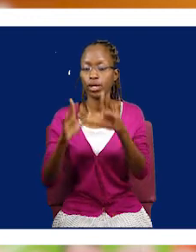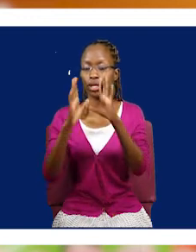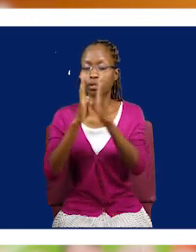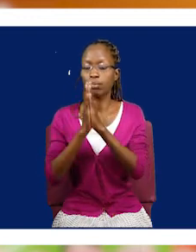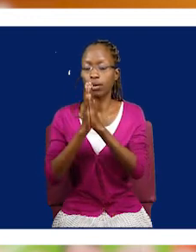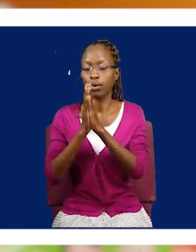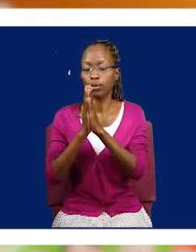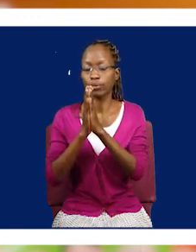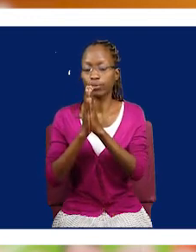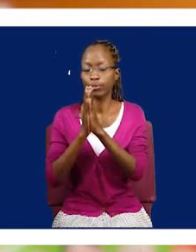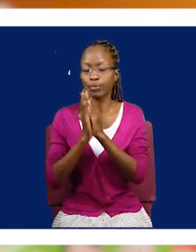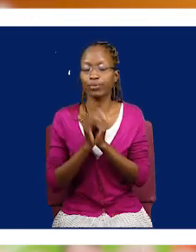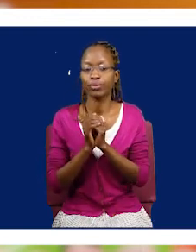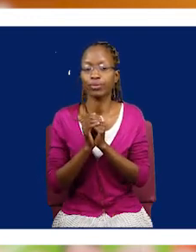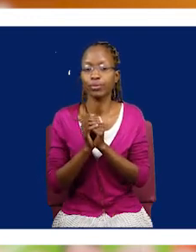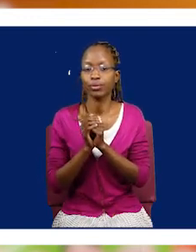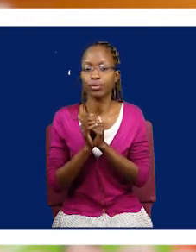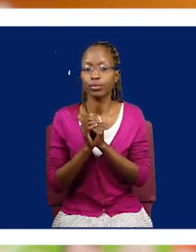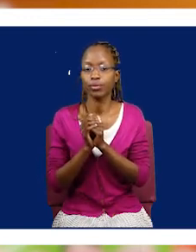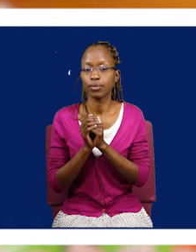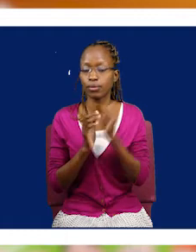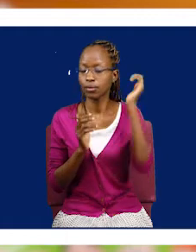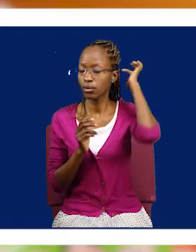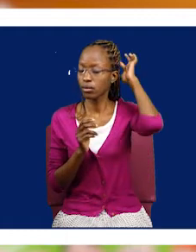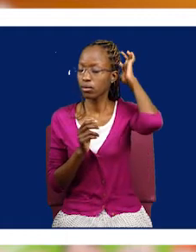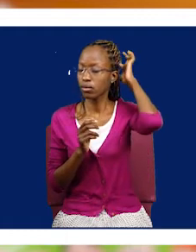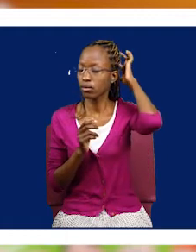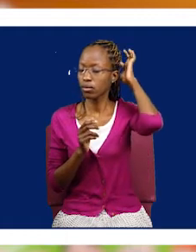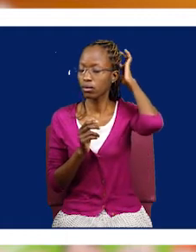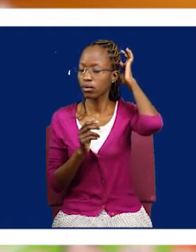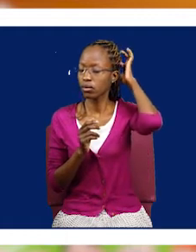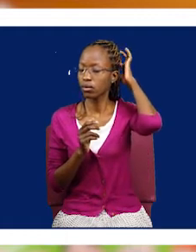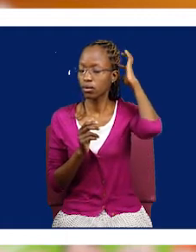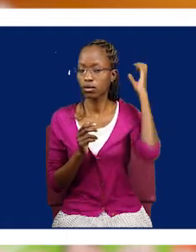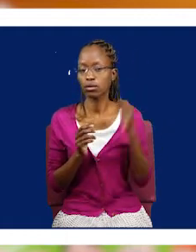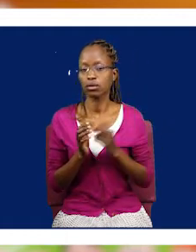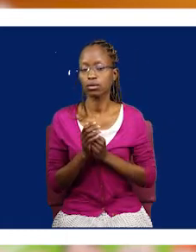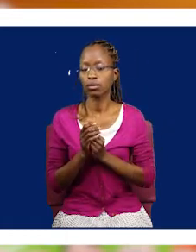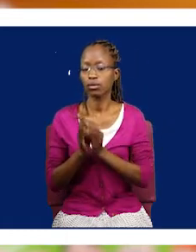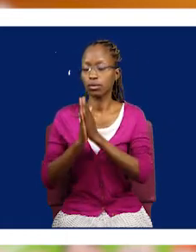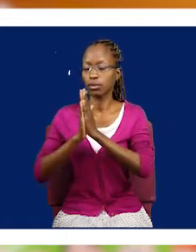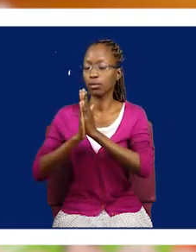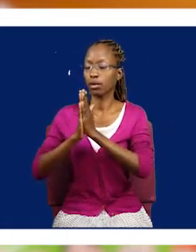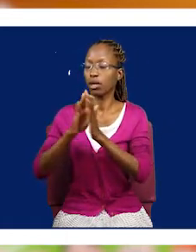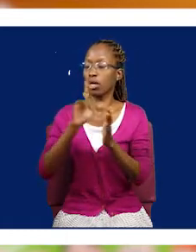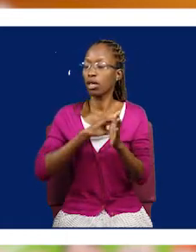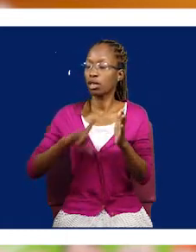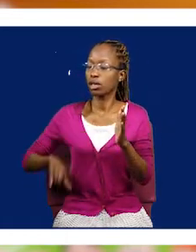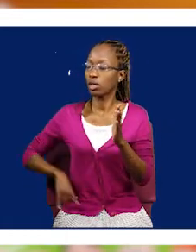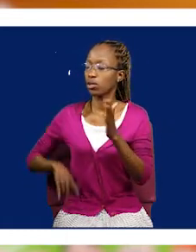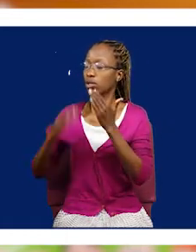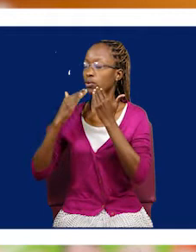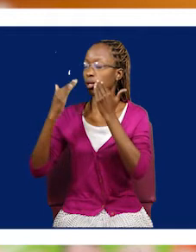pray for everyone else. Let's close our eyes and put our hands together again. Lord, we thank you and